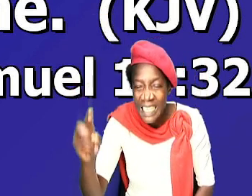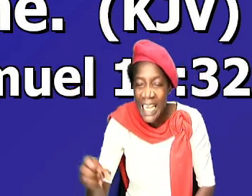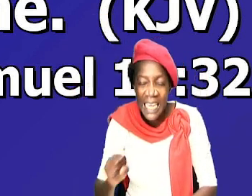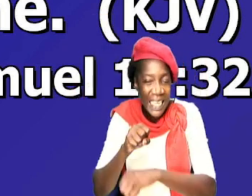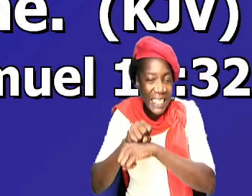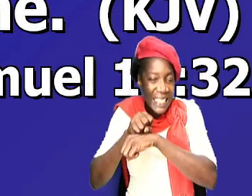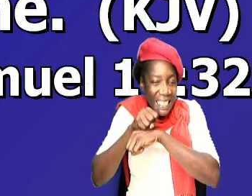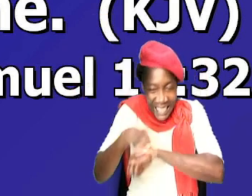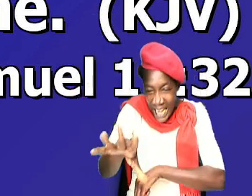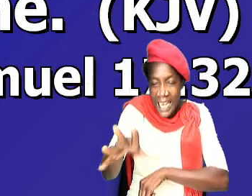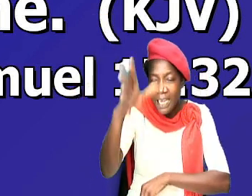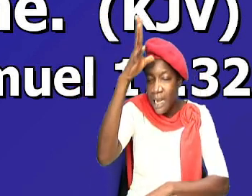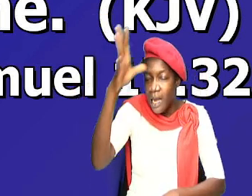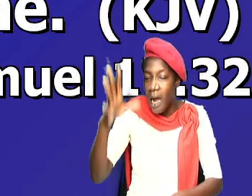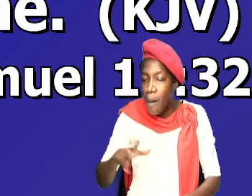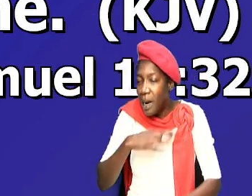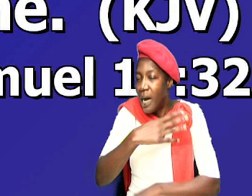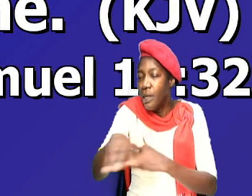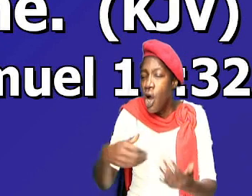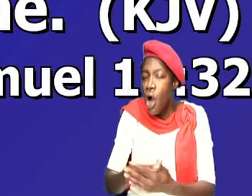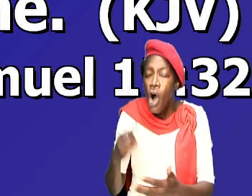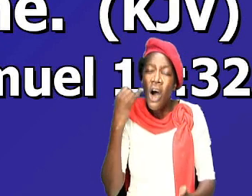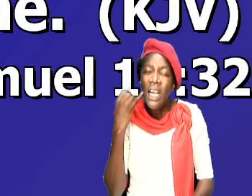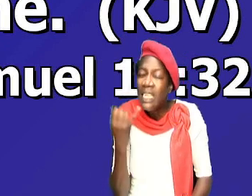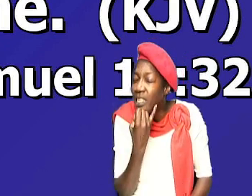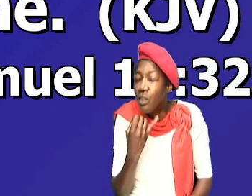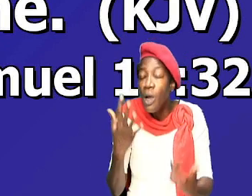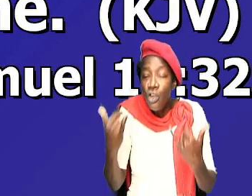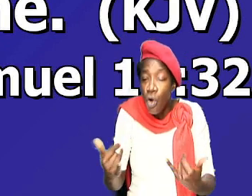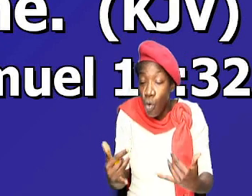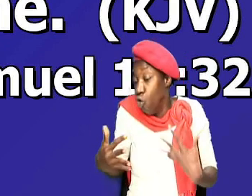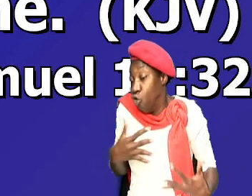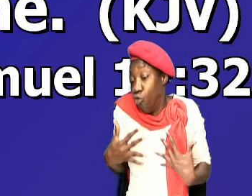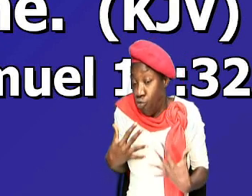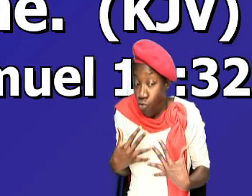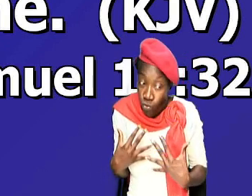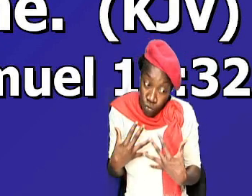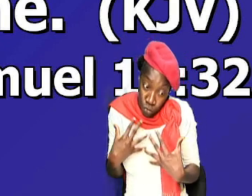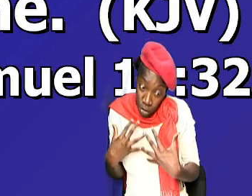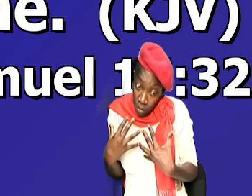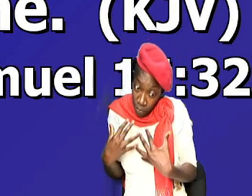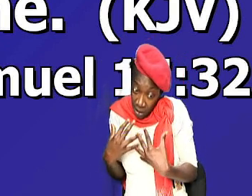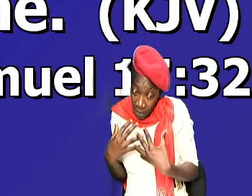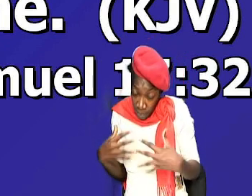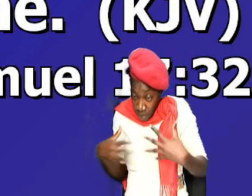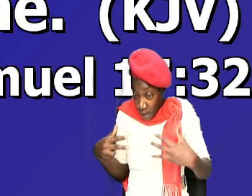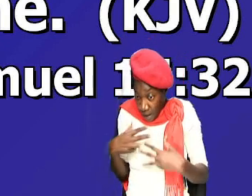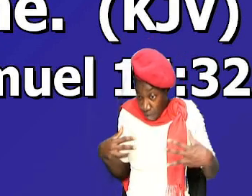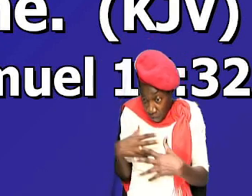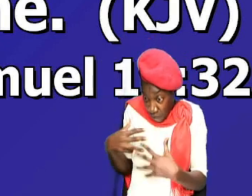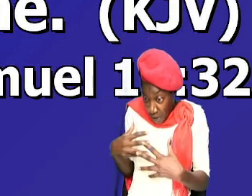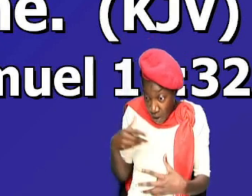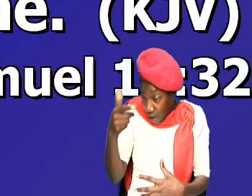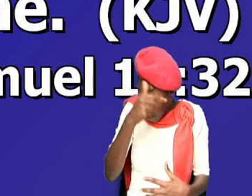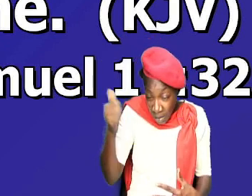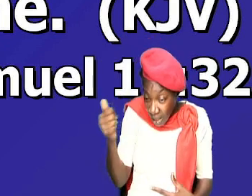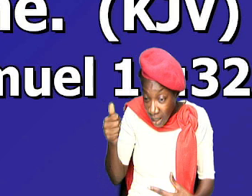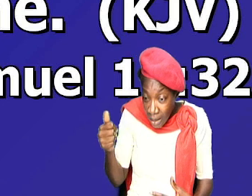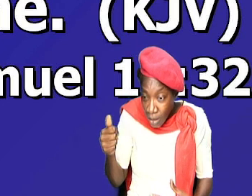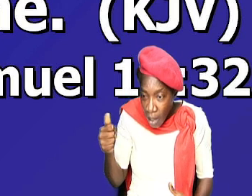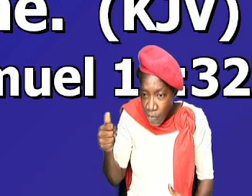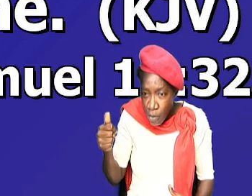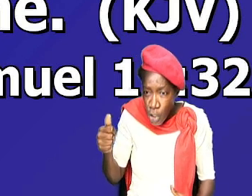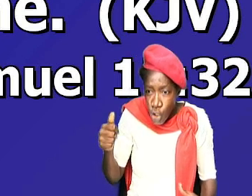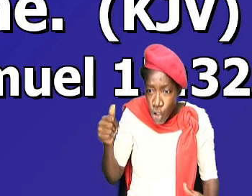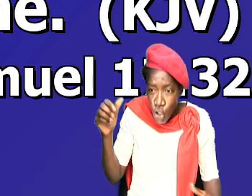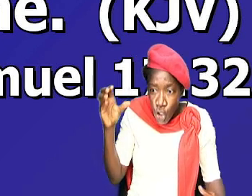man. All Israel at this time was trembling. They were in fear because of Goliath. And here is this